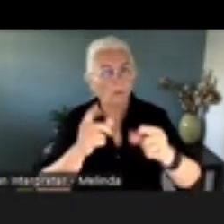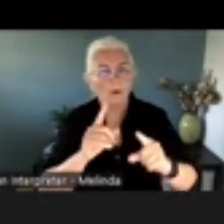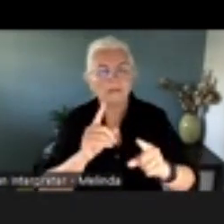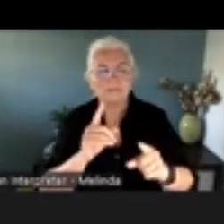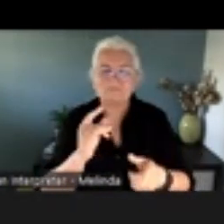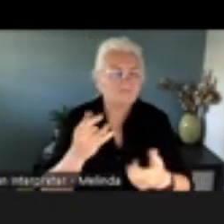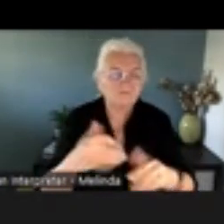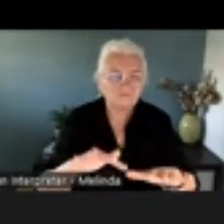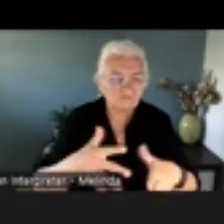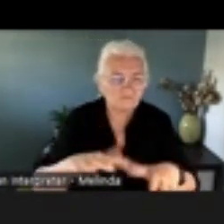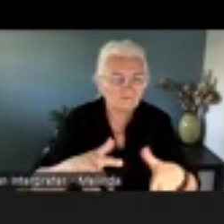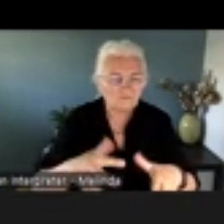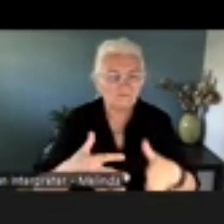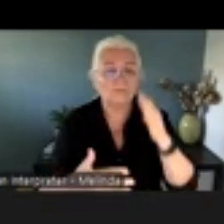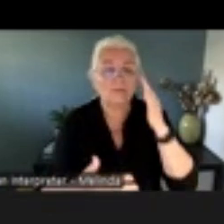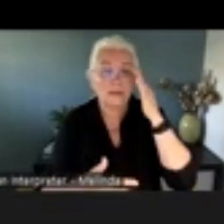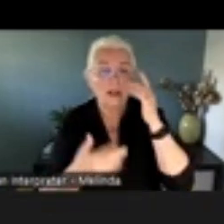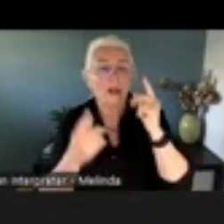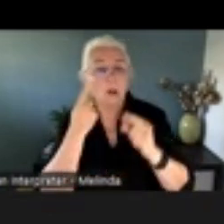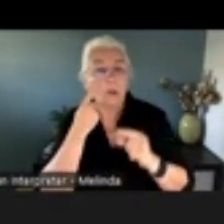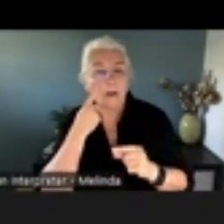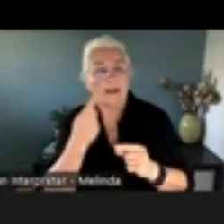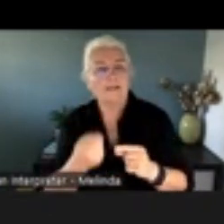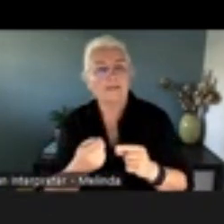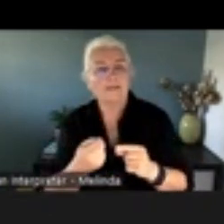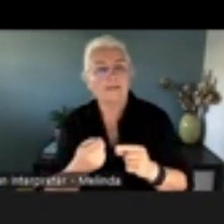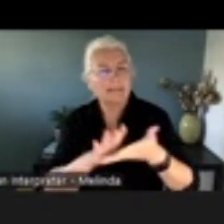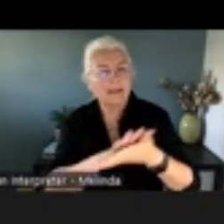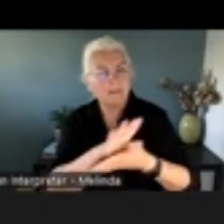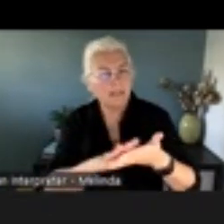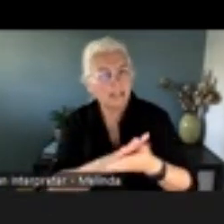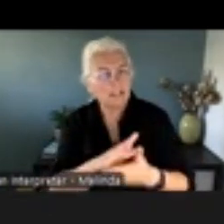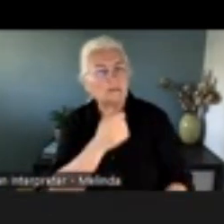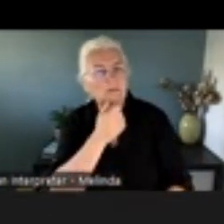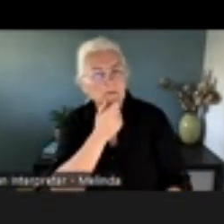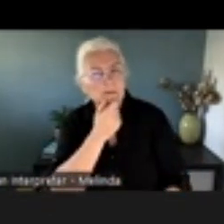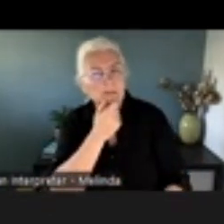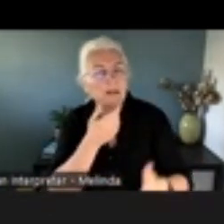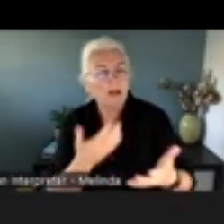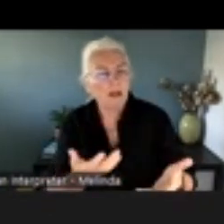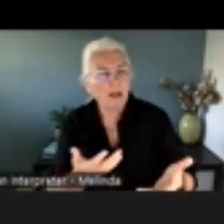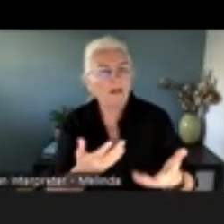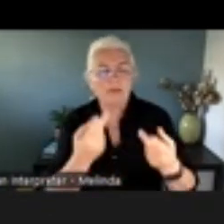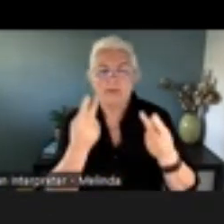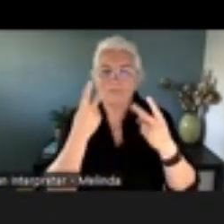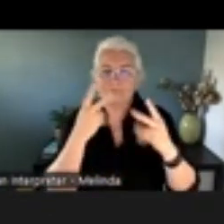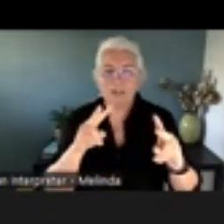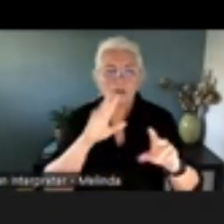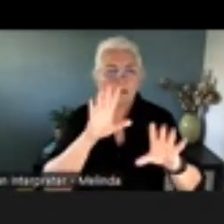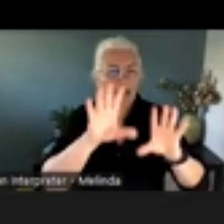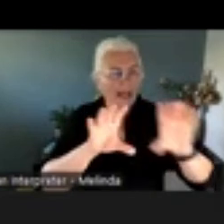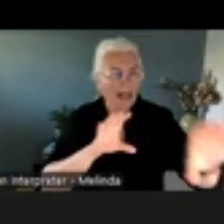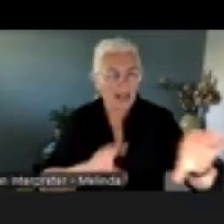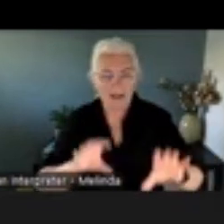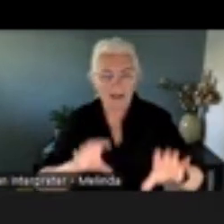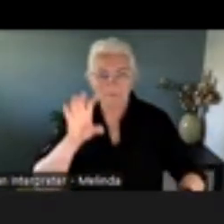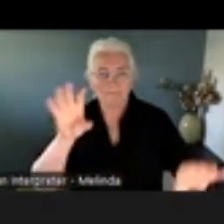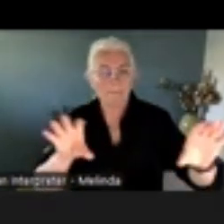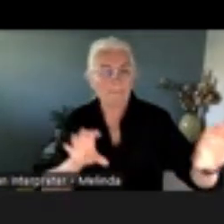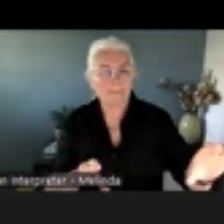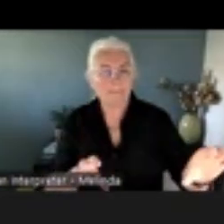work, and looking at definitions, just even things like the visual layout of the tool. it